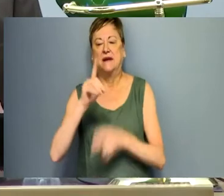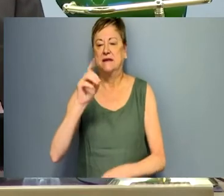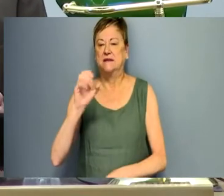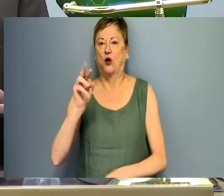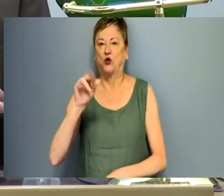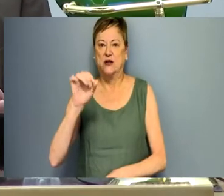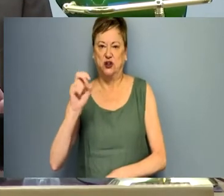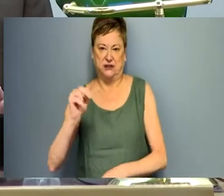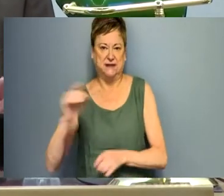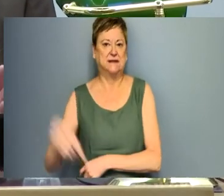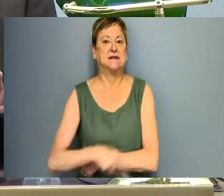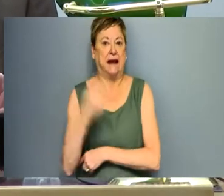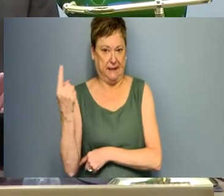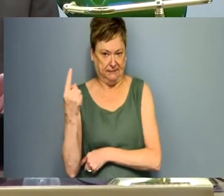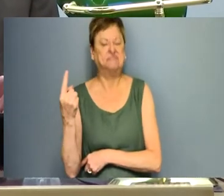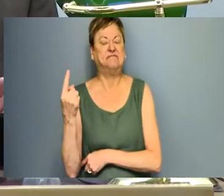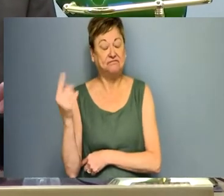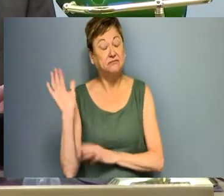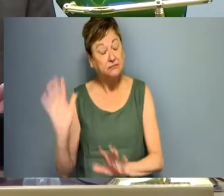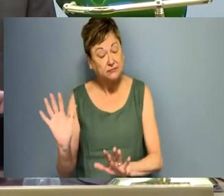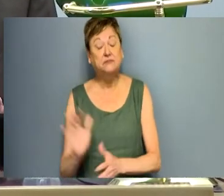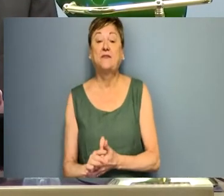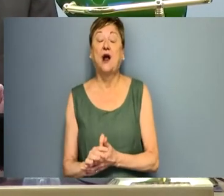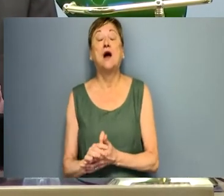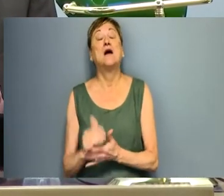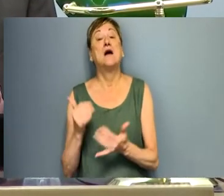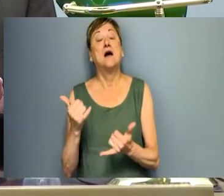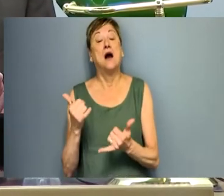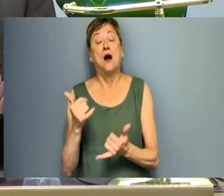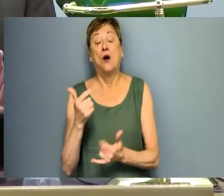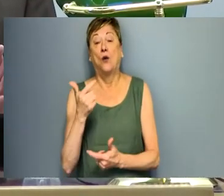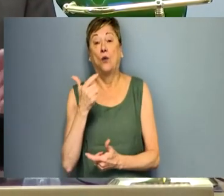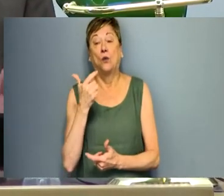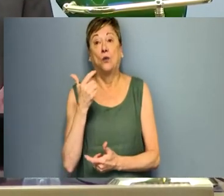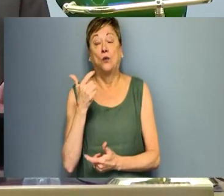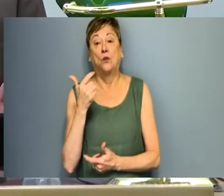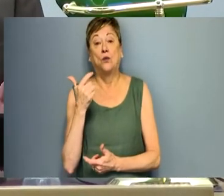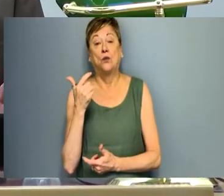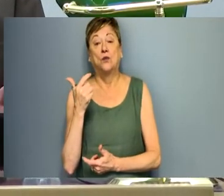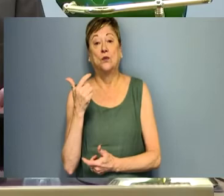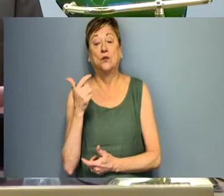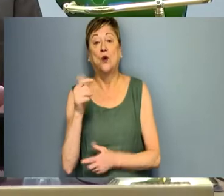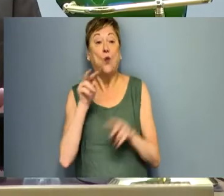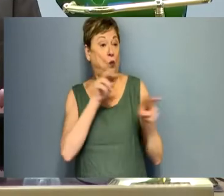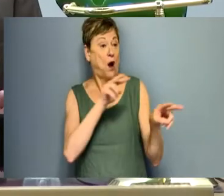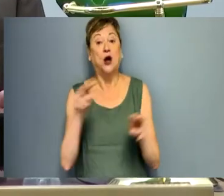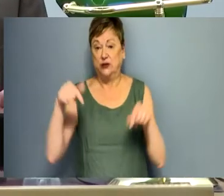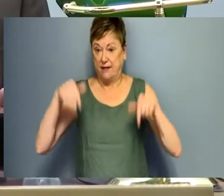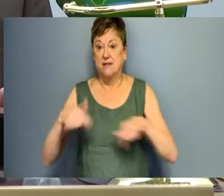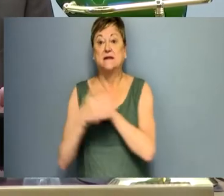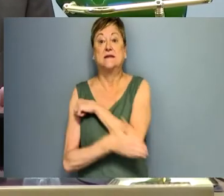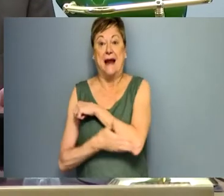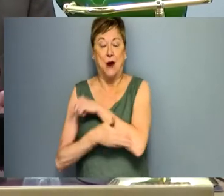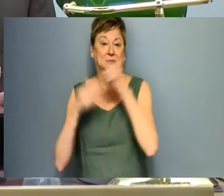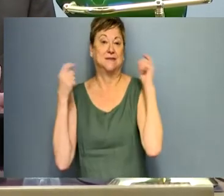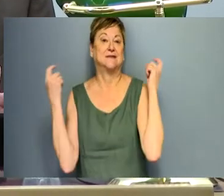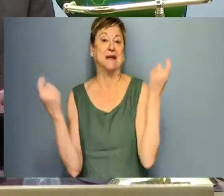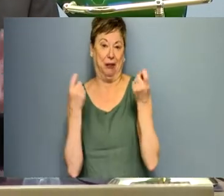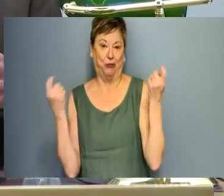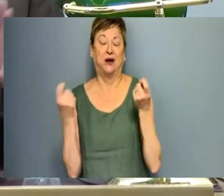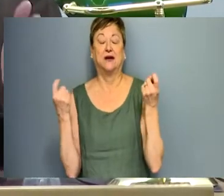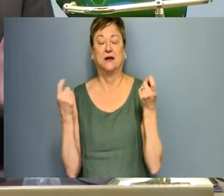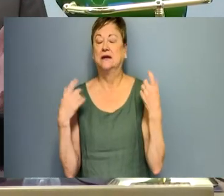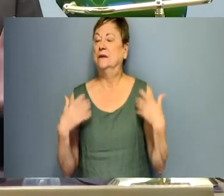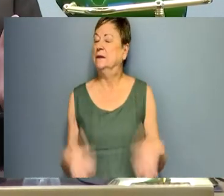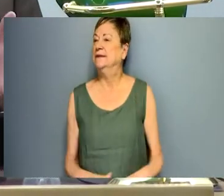Decoration Day. And I'll tell you, watching our county celebrate, I